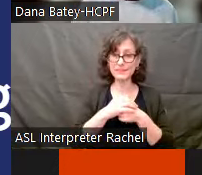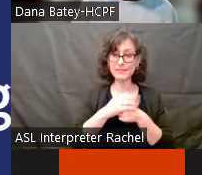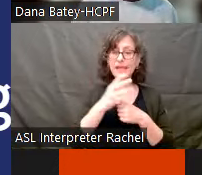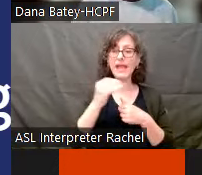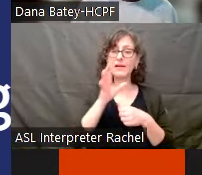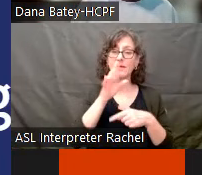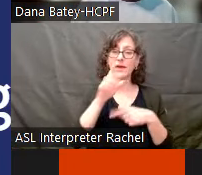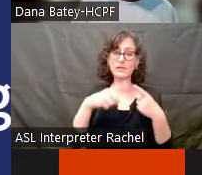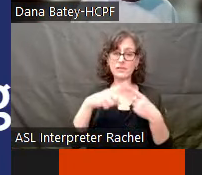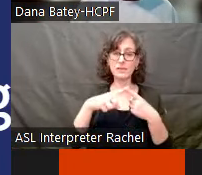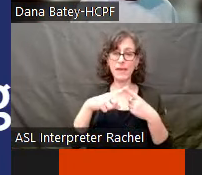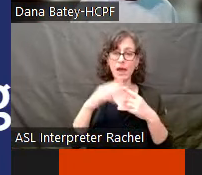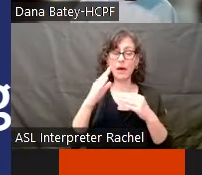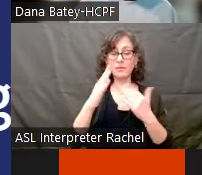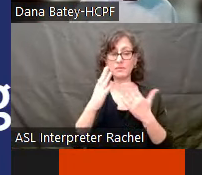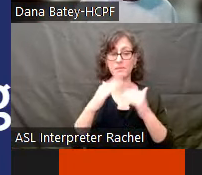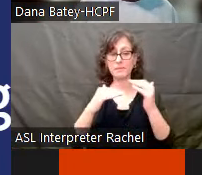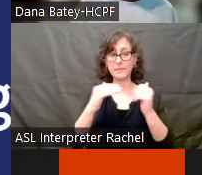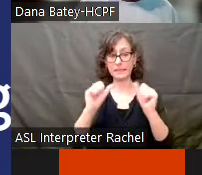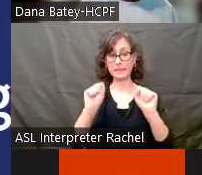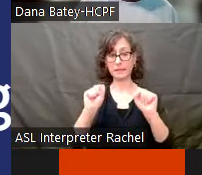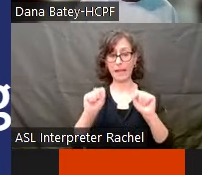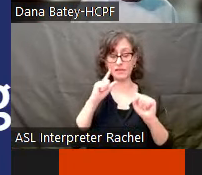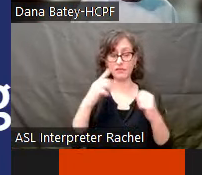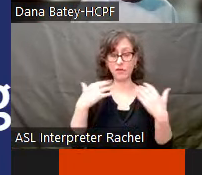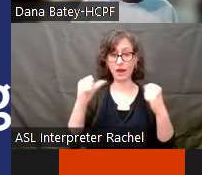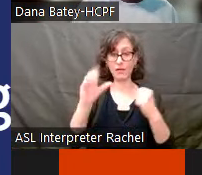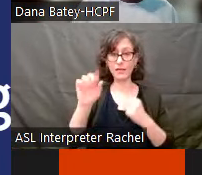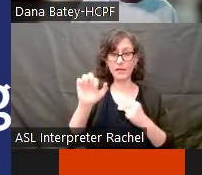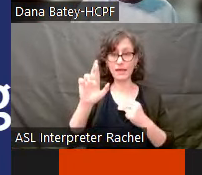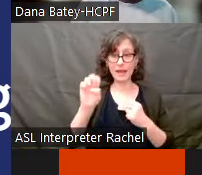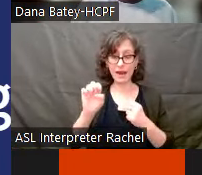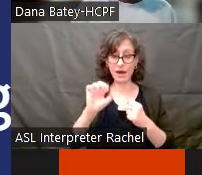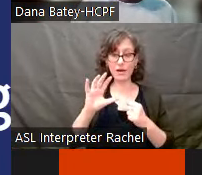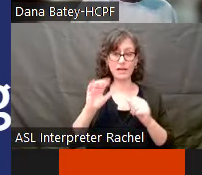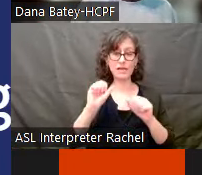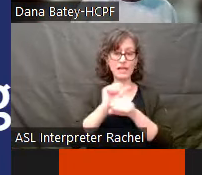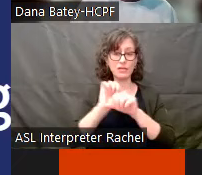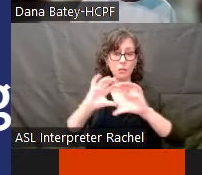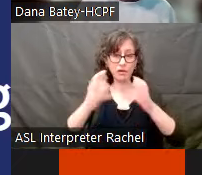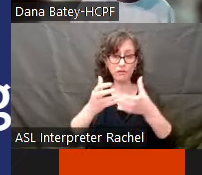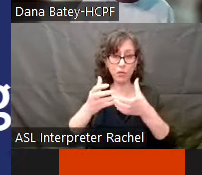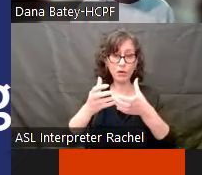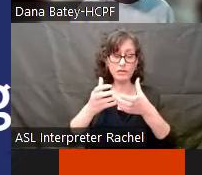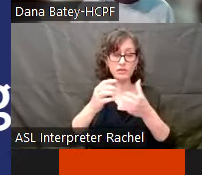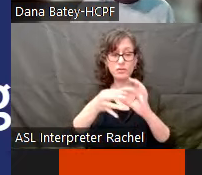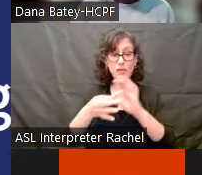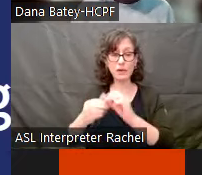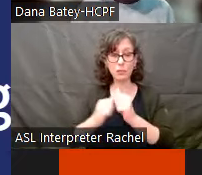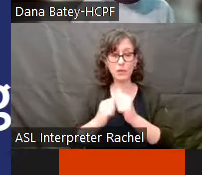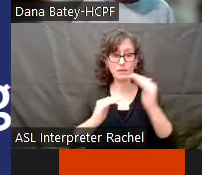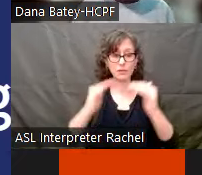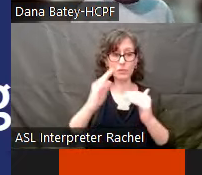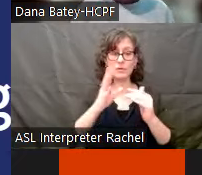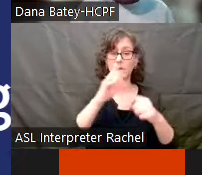about building capacity of healthcare organizations and the workforce related to healthcare disparities. We talked about language